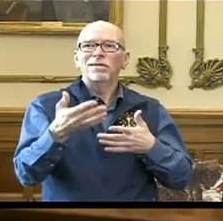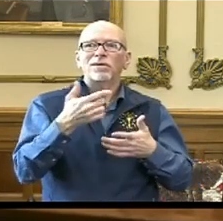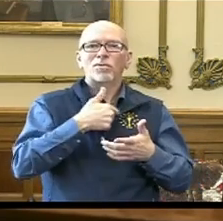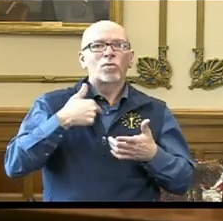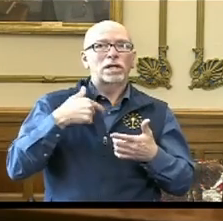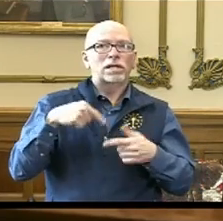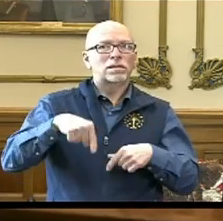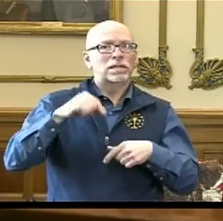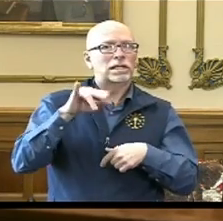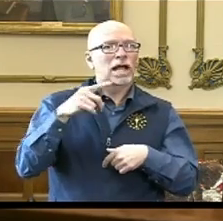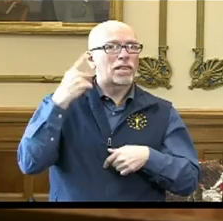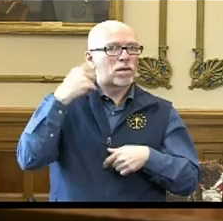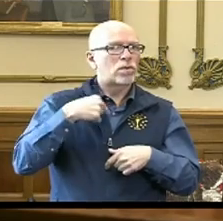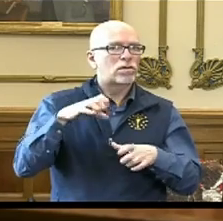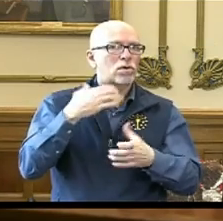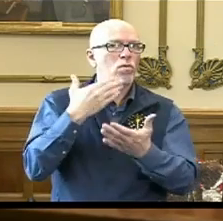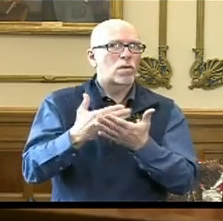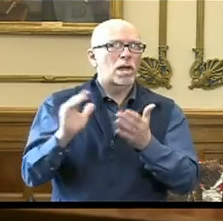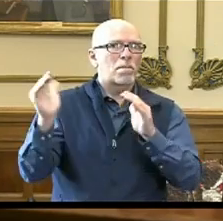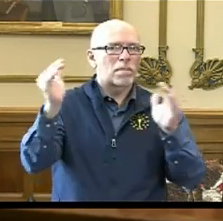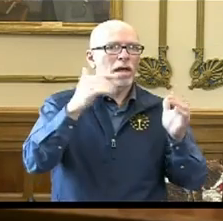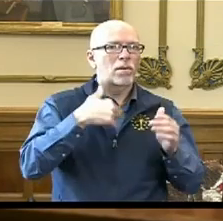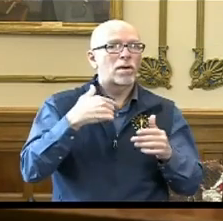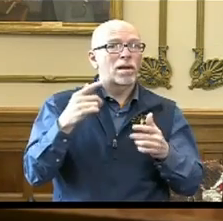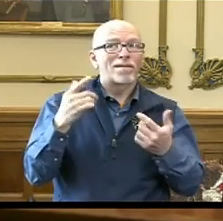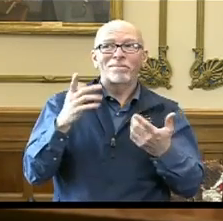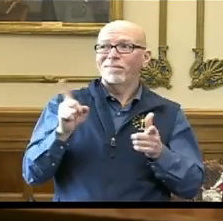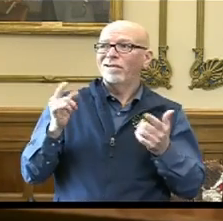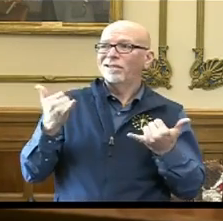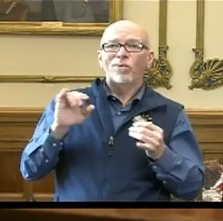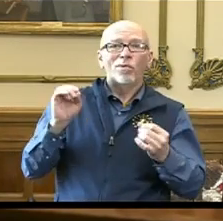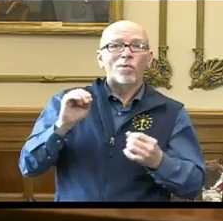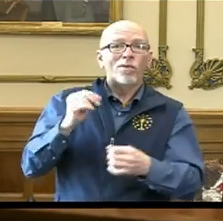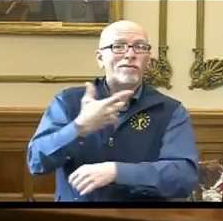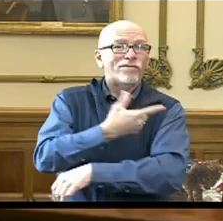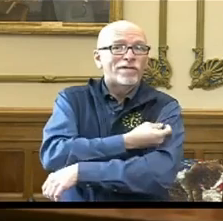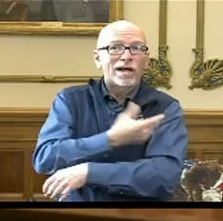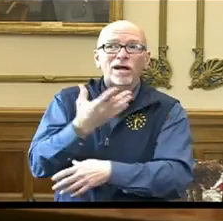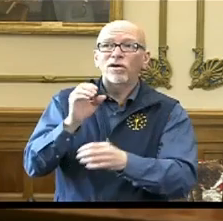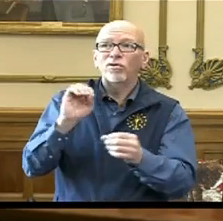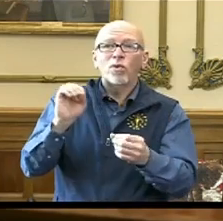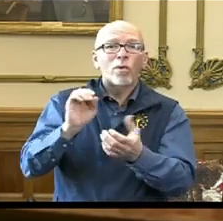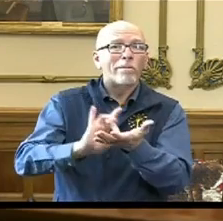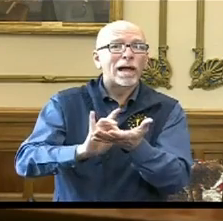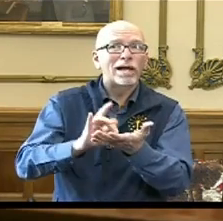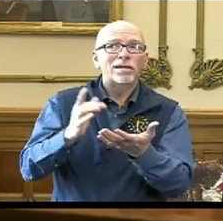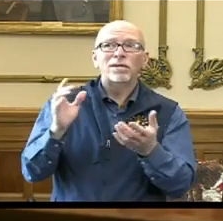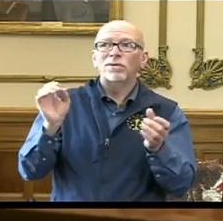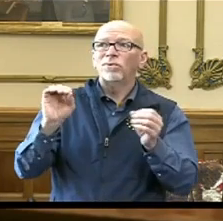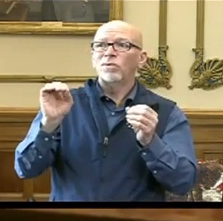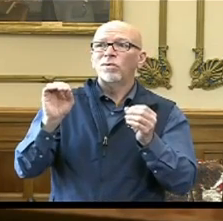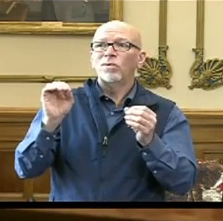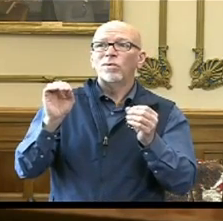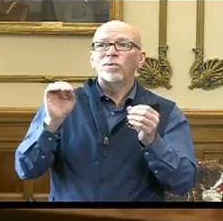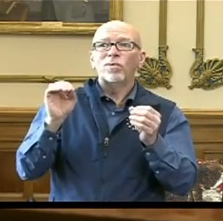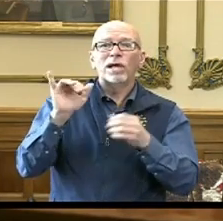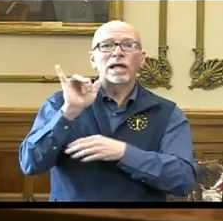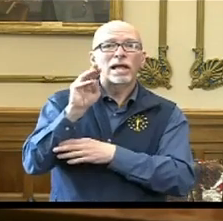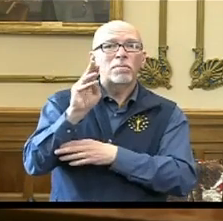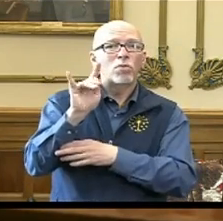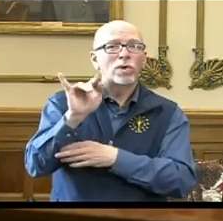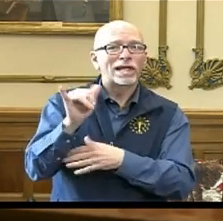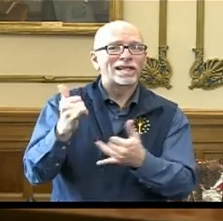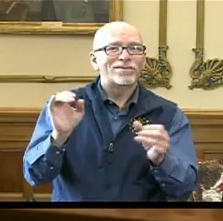in the state. Until we get a vaccine, until we get therapies that are working, until we get general immunity along